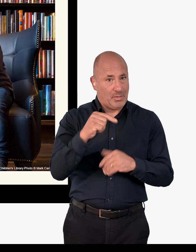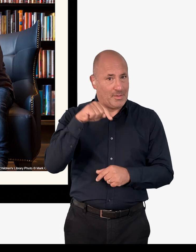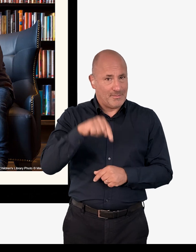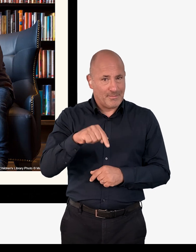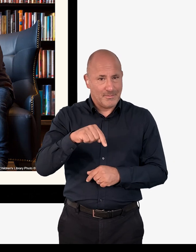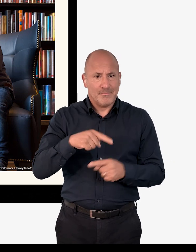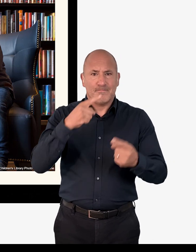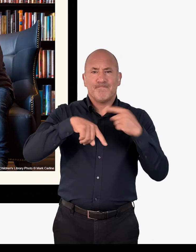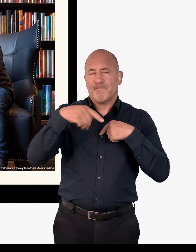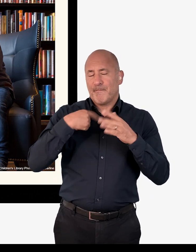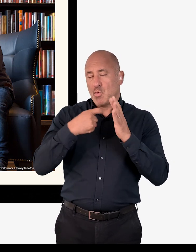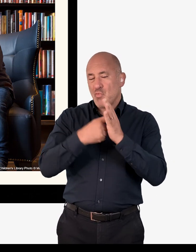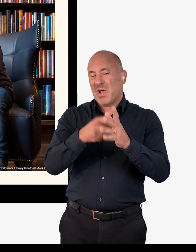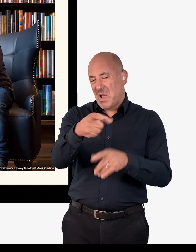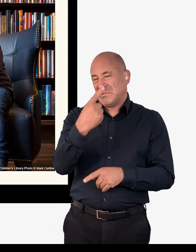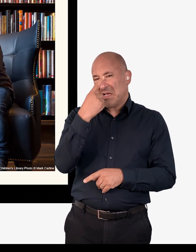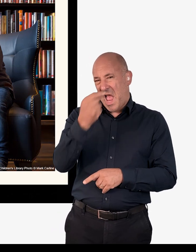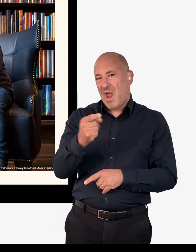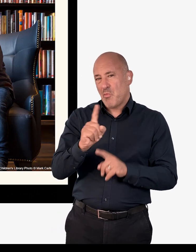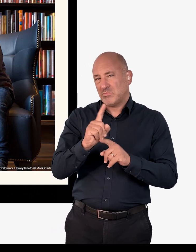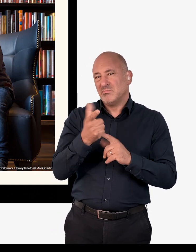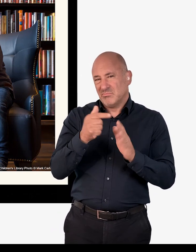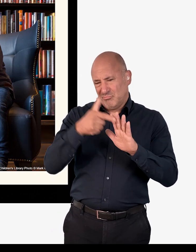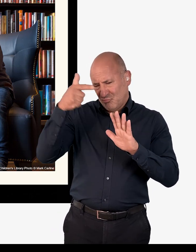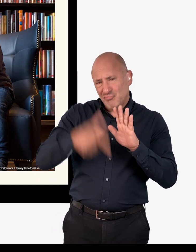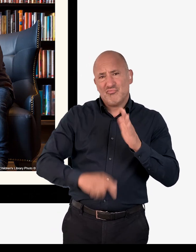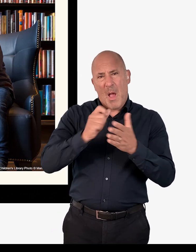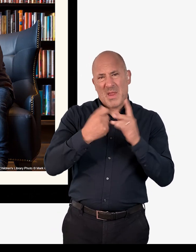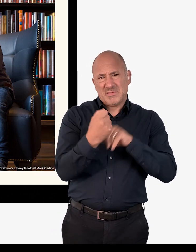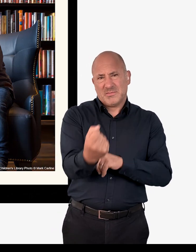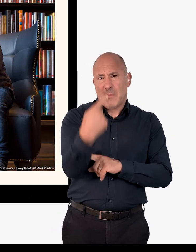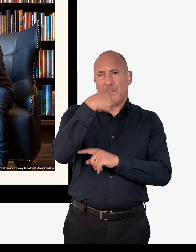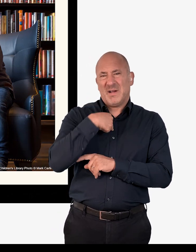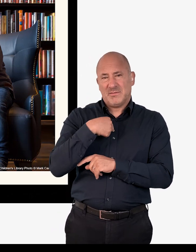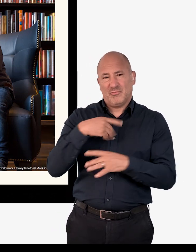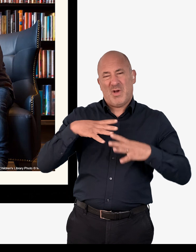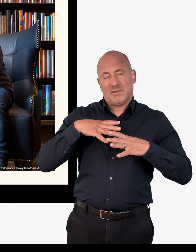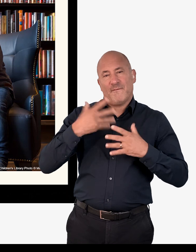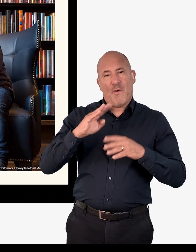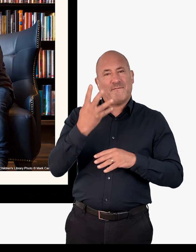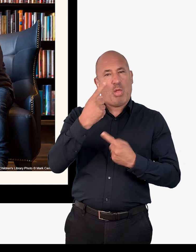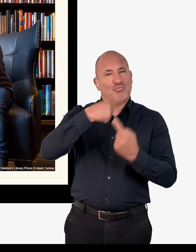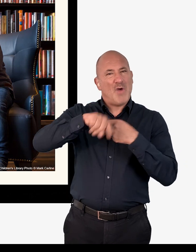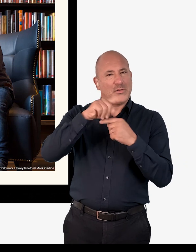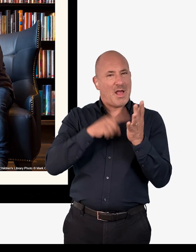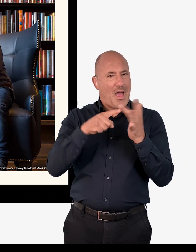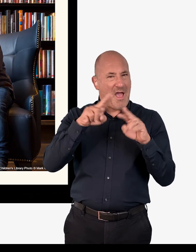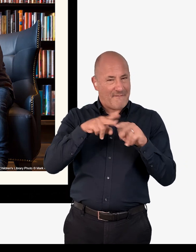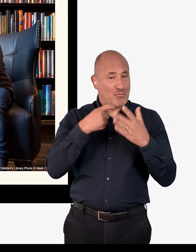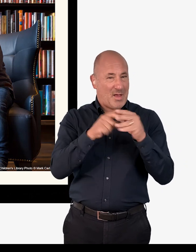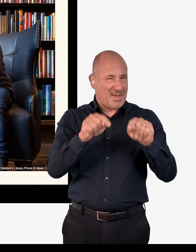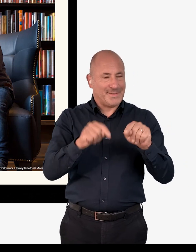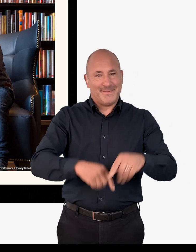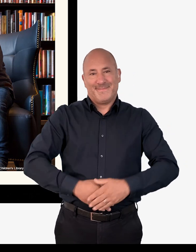stage and is for those who have been recommended to proceed to submit a full application to Round 4 of LIF.